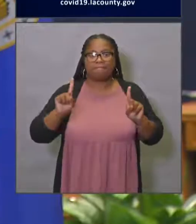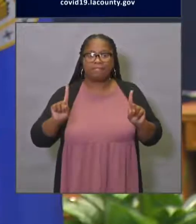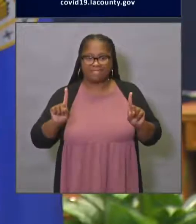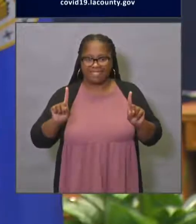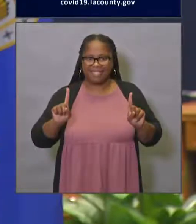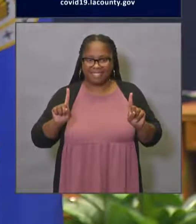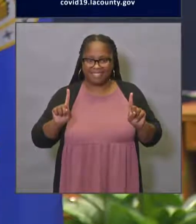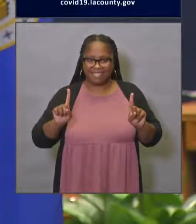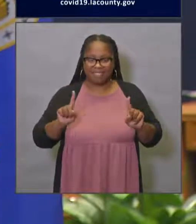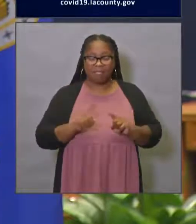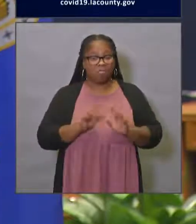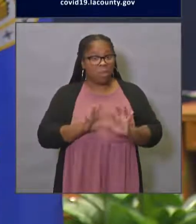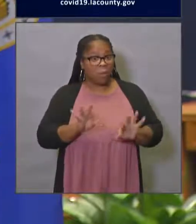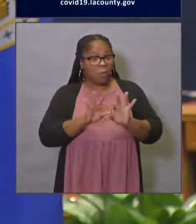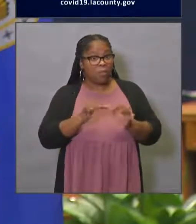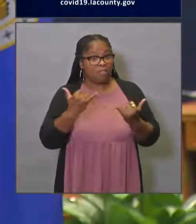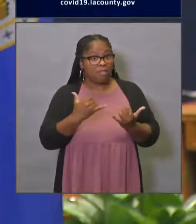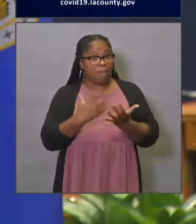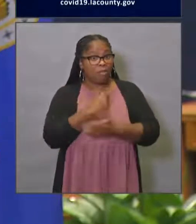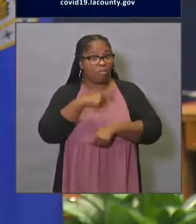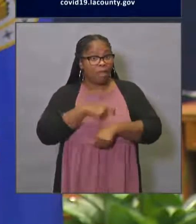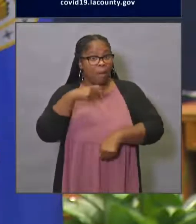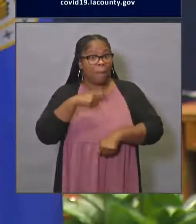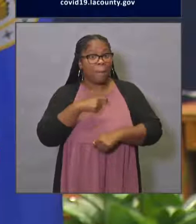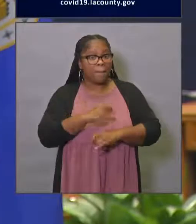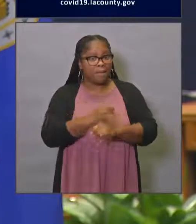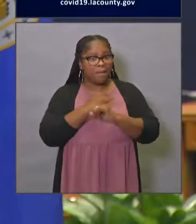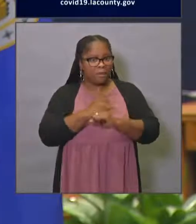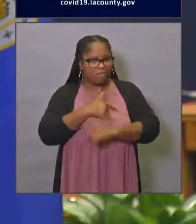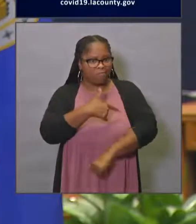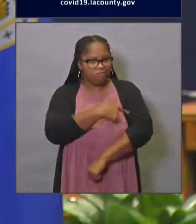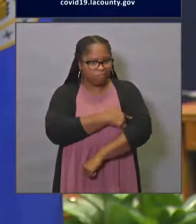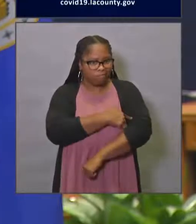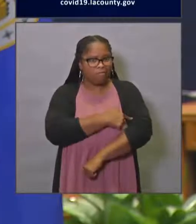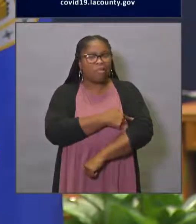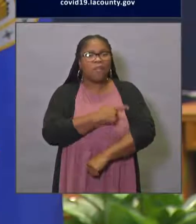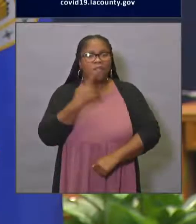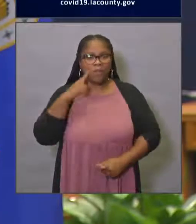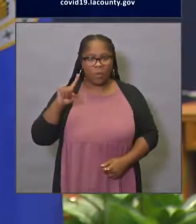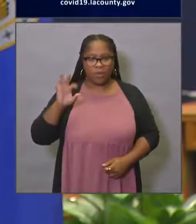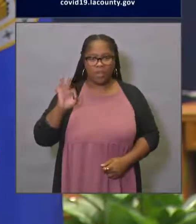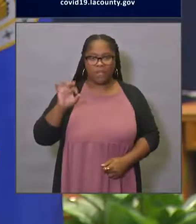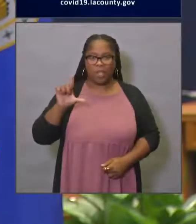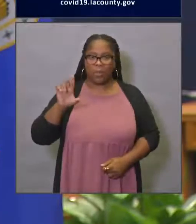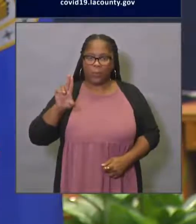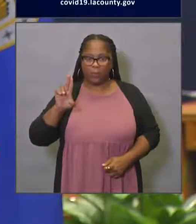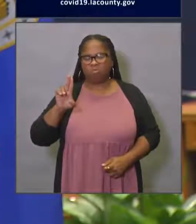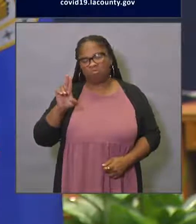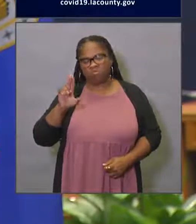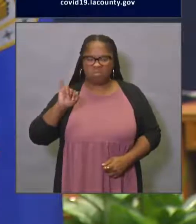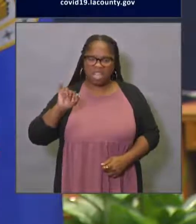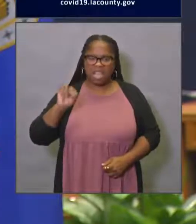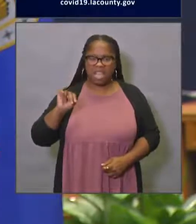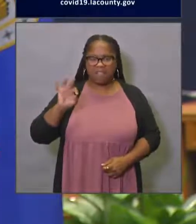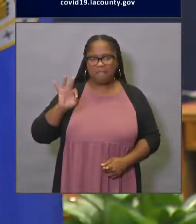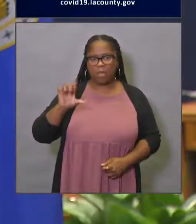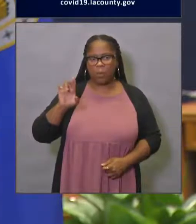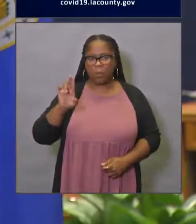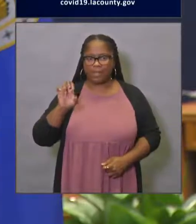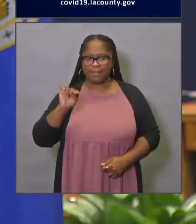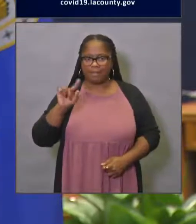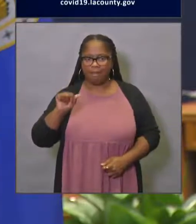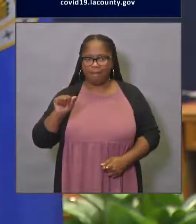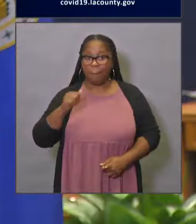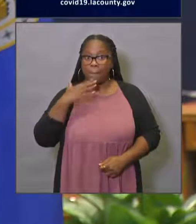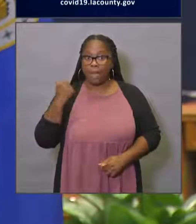to get immunized for influenza. It's best to get immunized before we hit flu season. And getting a flu immunization is